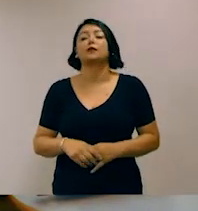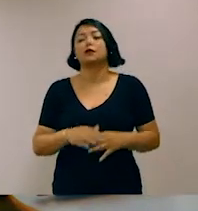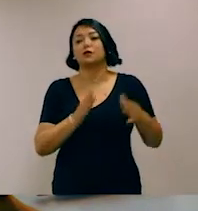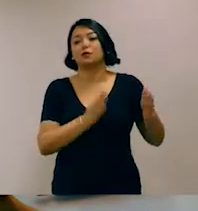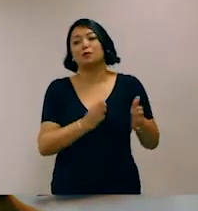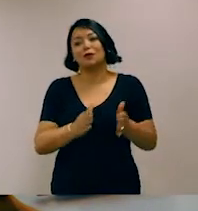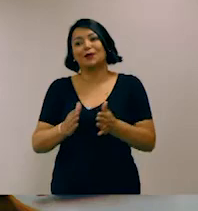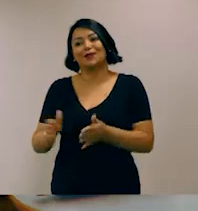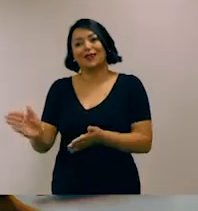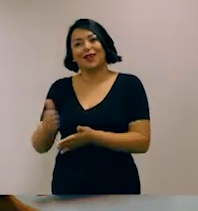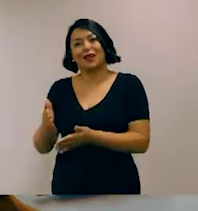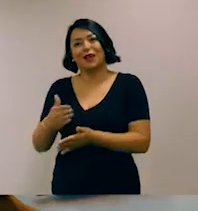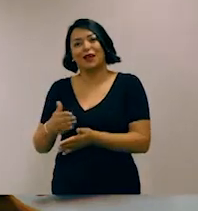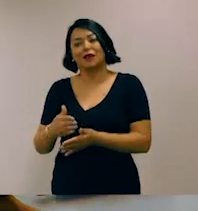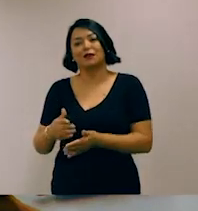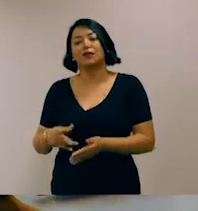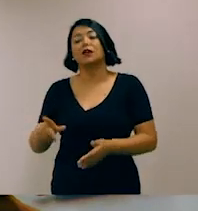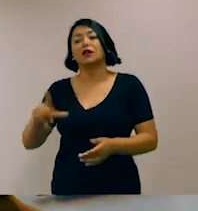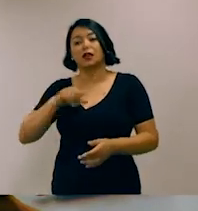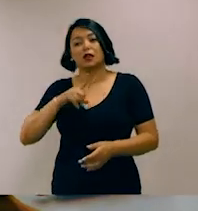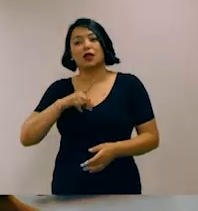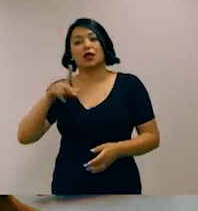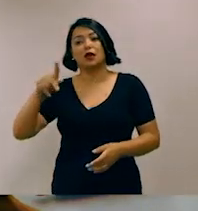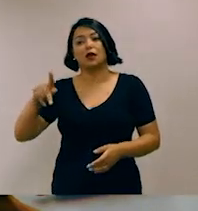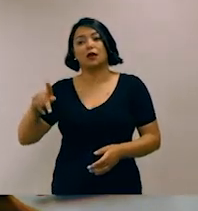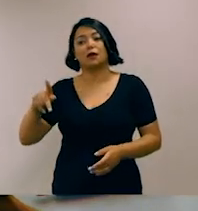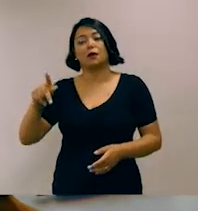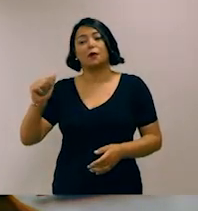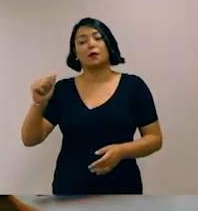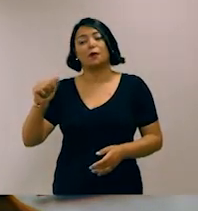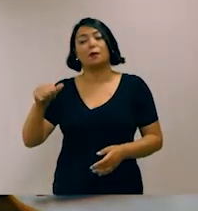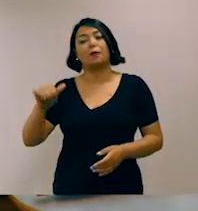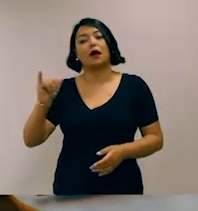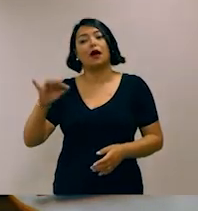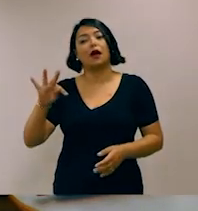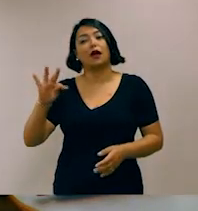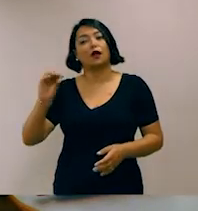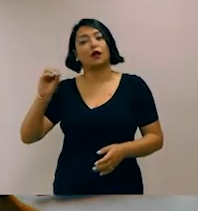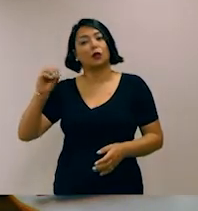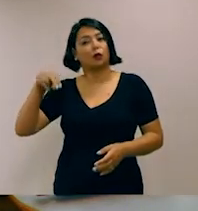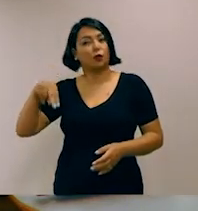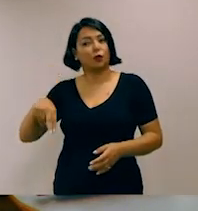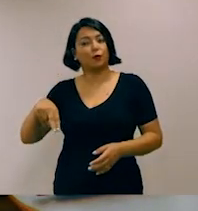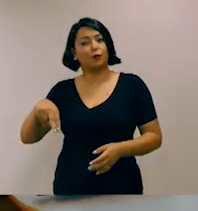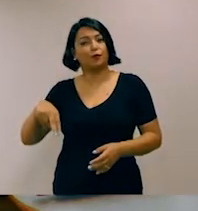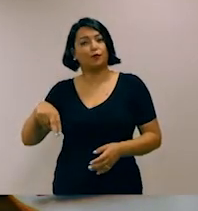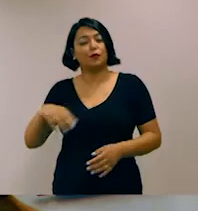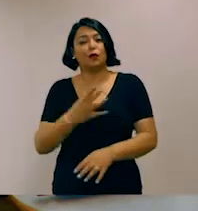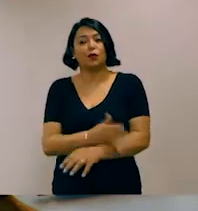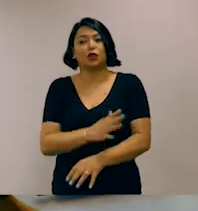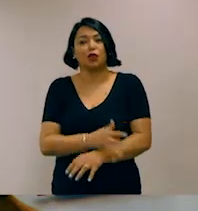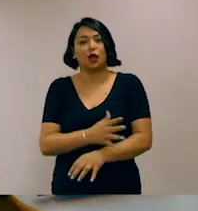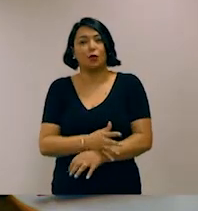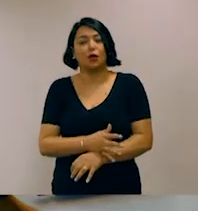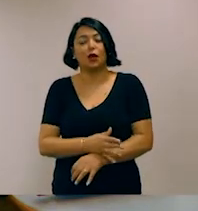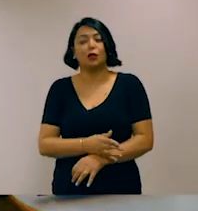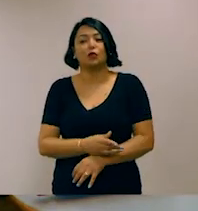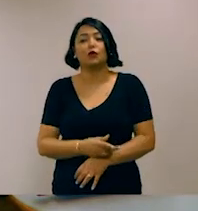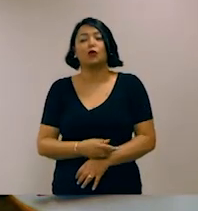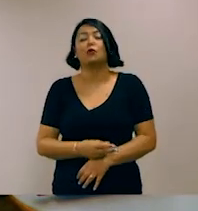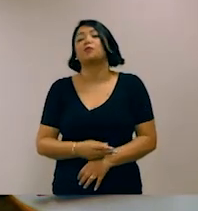JSON. They are some libraries, and they are modules of the Python. The training